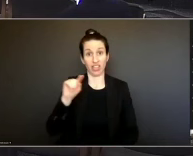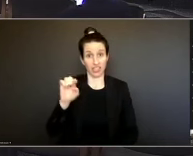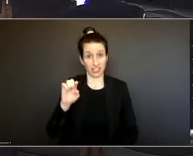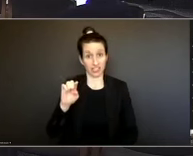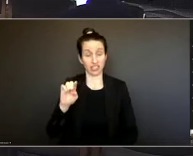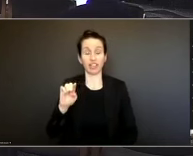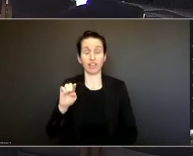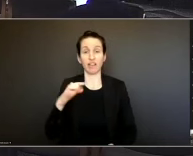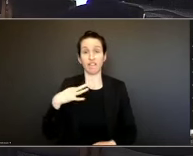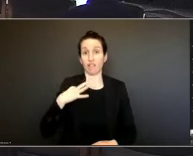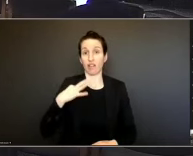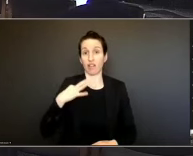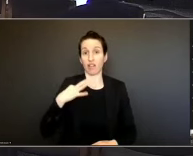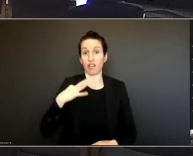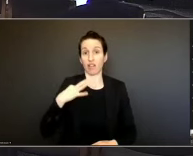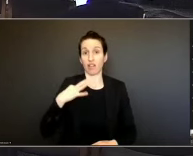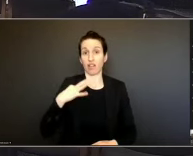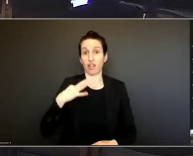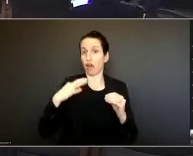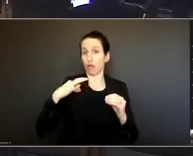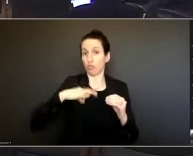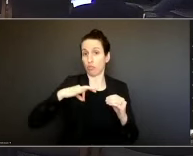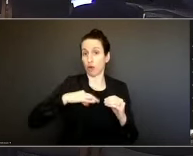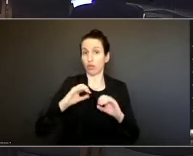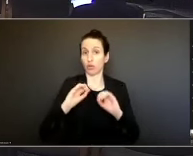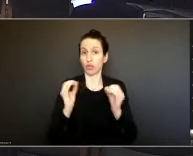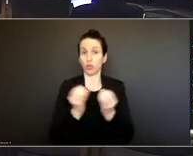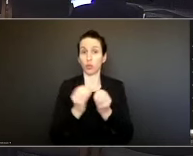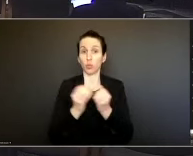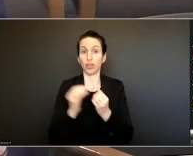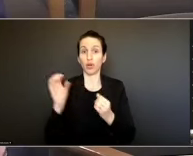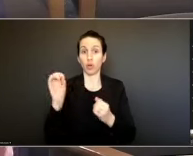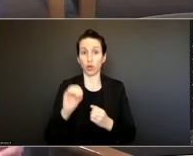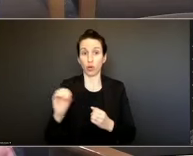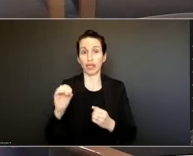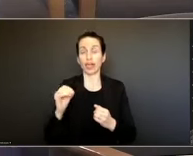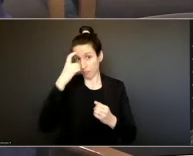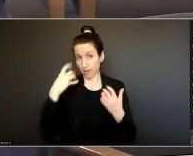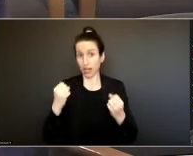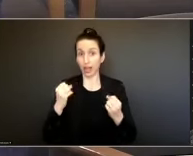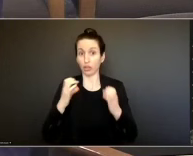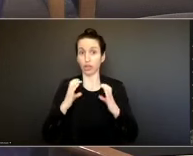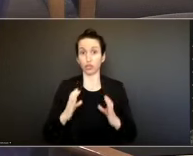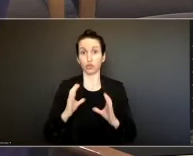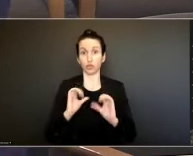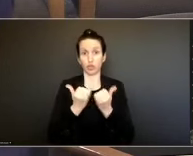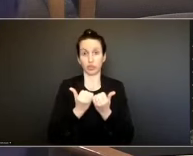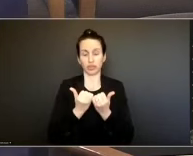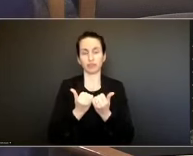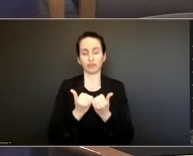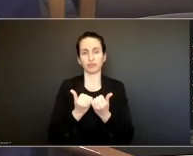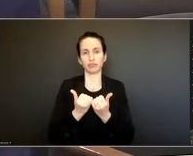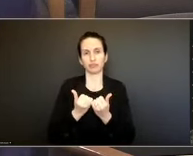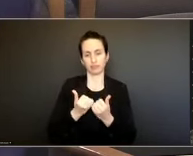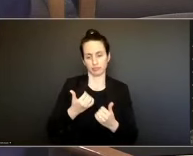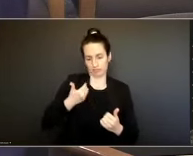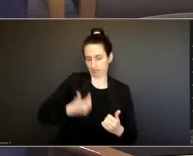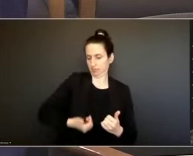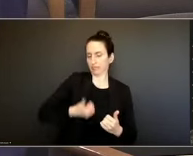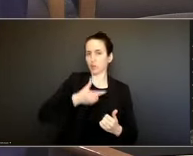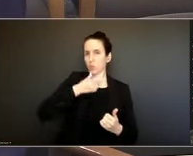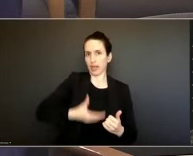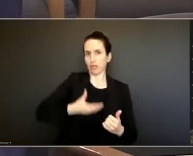called the Oregon Mental Health Consumer Association. Just a little background about myself. I'm an Oregon Health Plan member, received behavioral